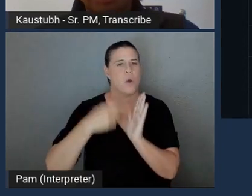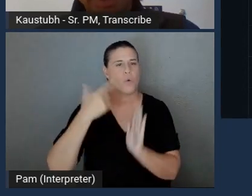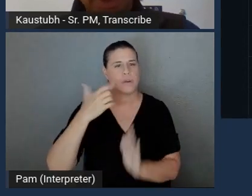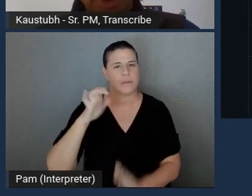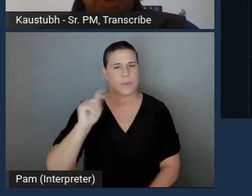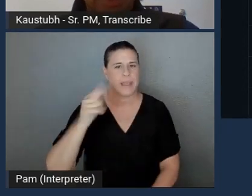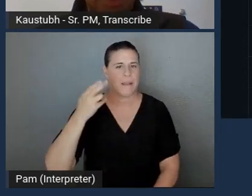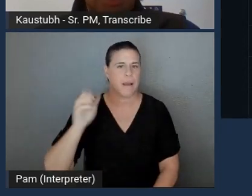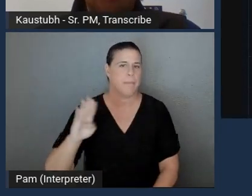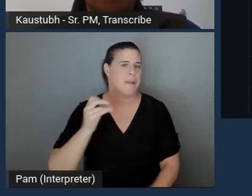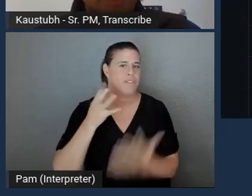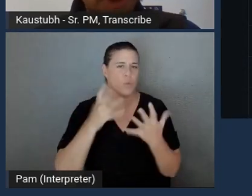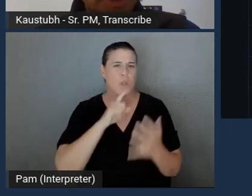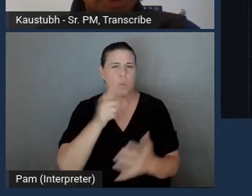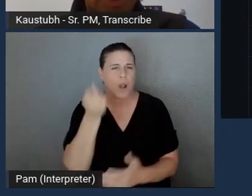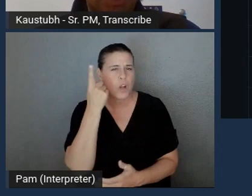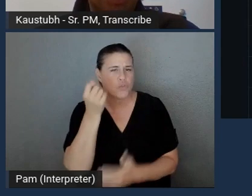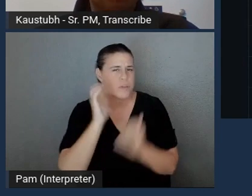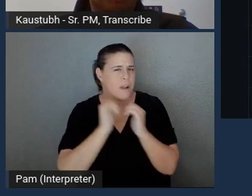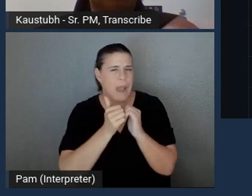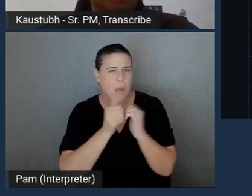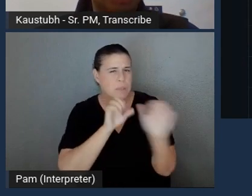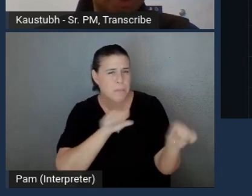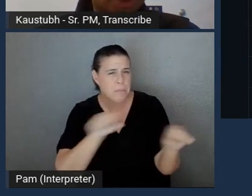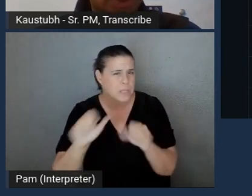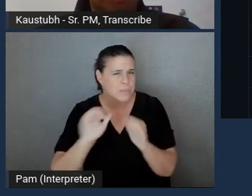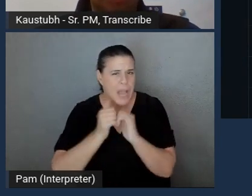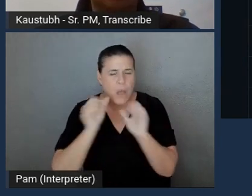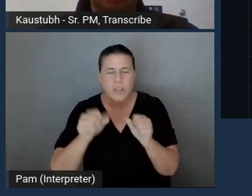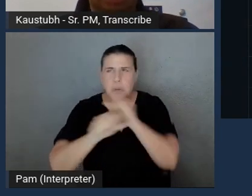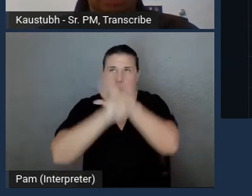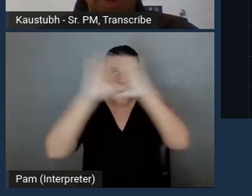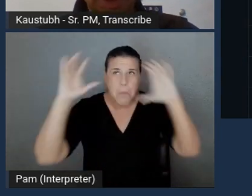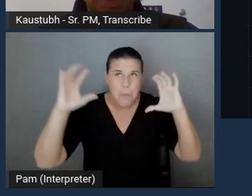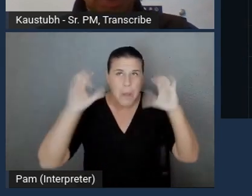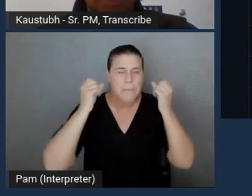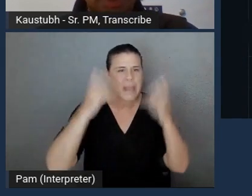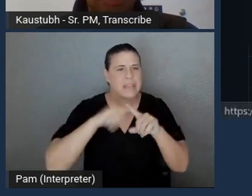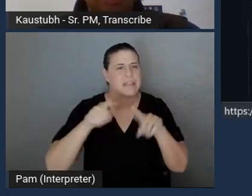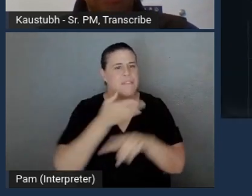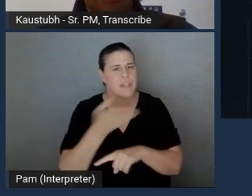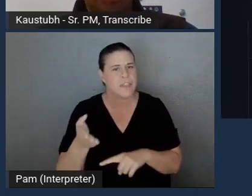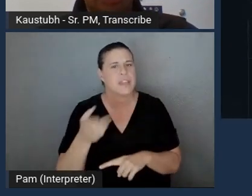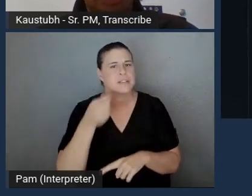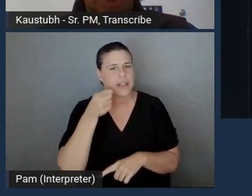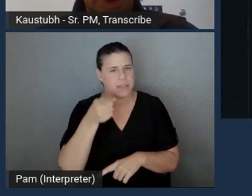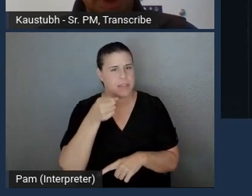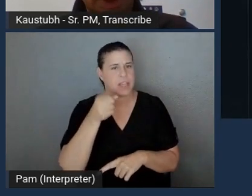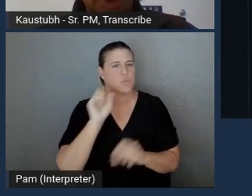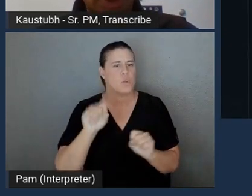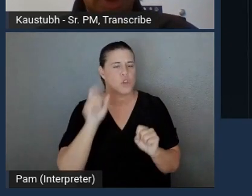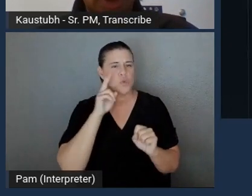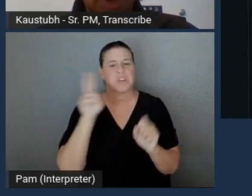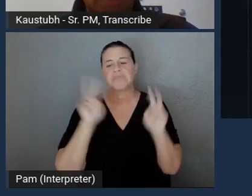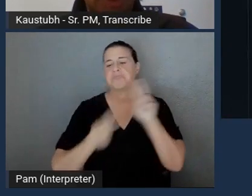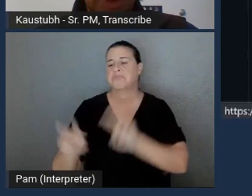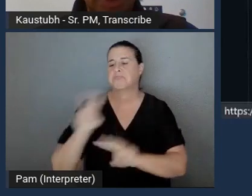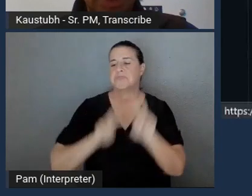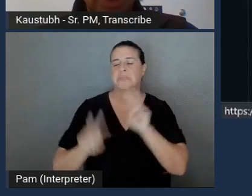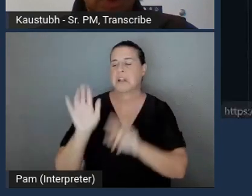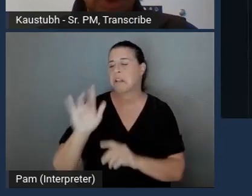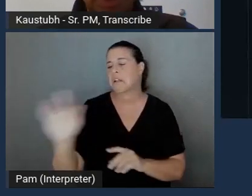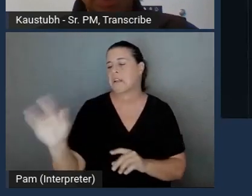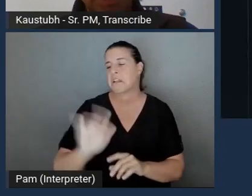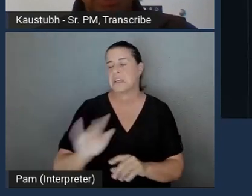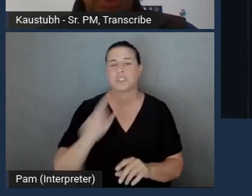to understand, the art of the possible on how you can visualize a lot of these things, this is the place to sort of check out. So